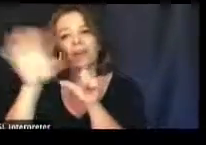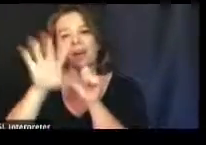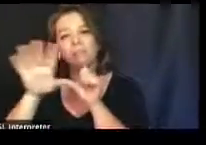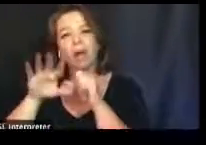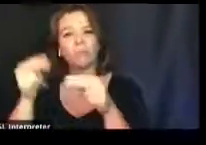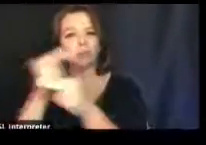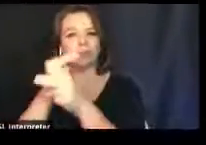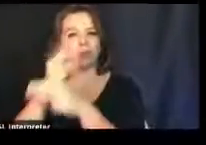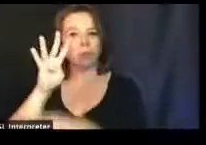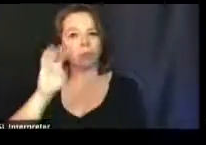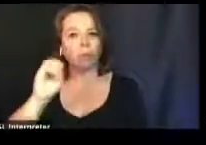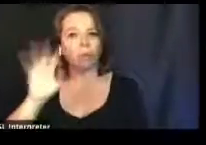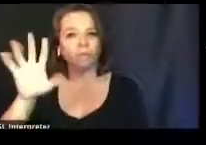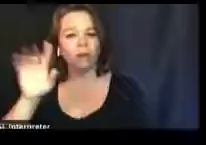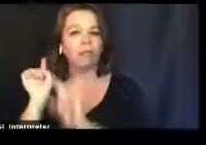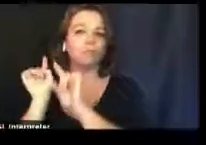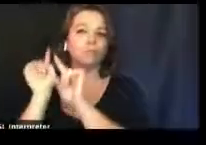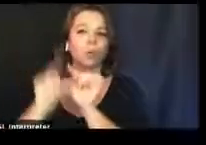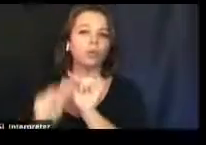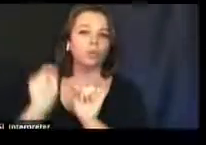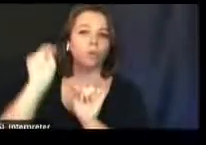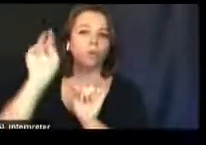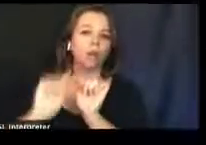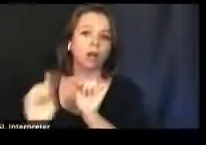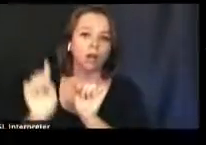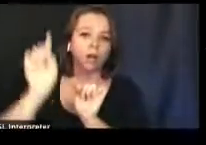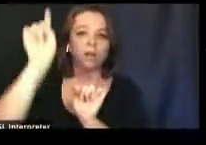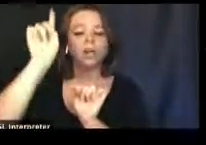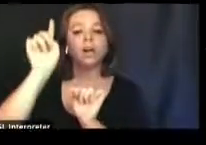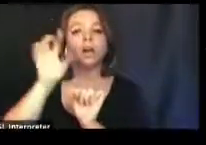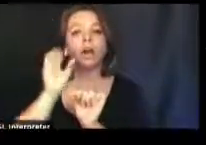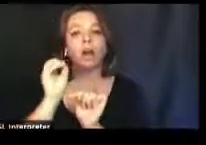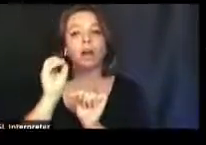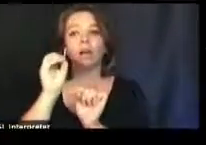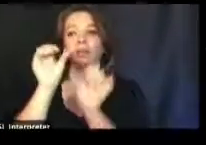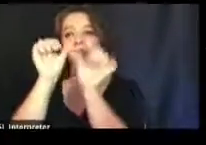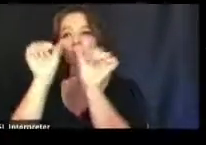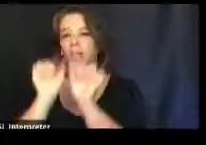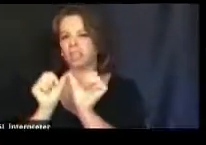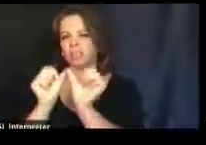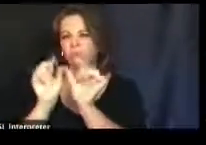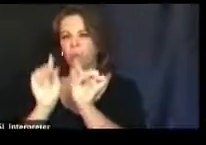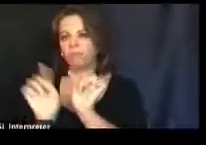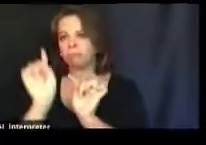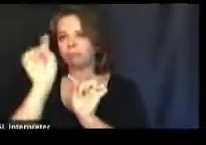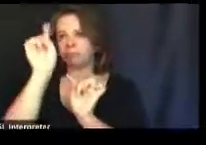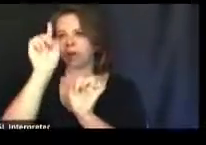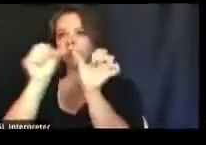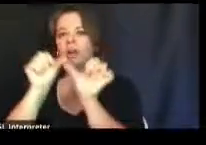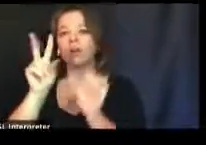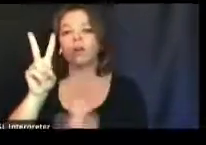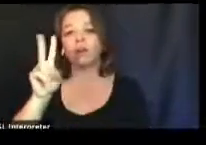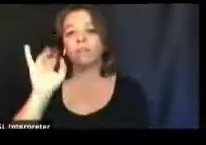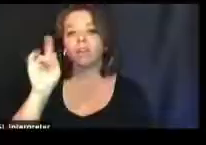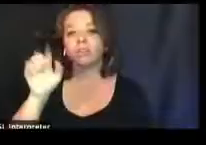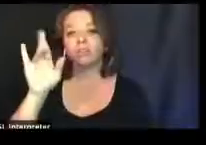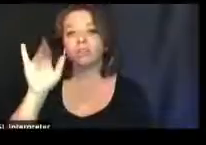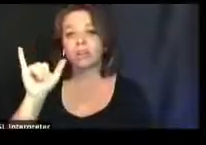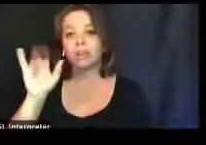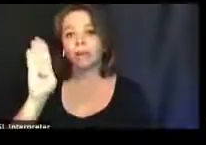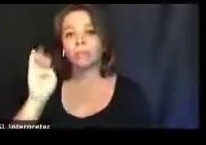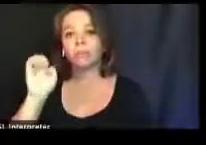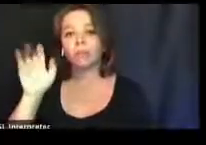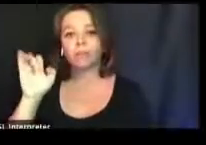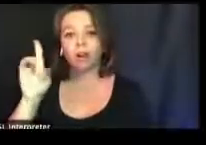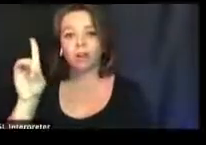is now going north, the area, keep going, the area of Victory Boulevard to the north, which